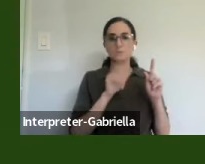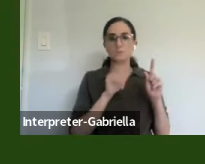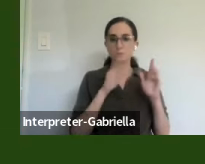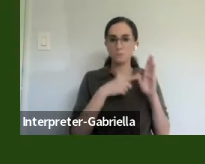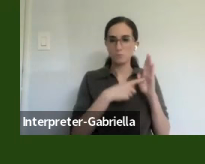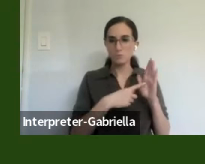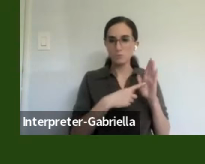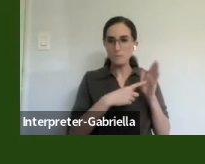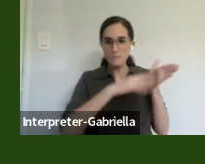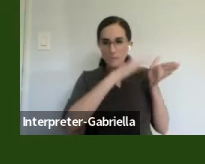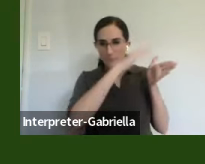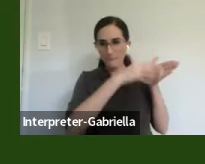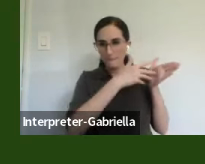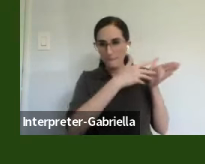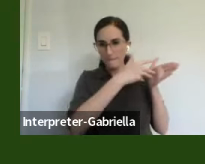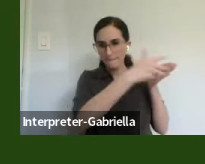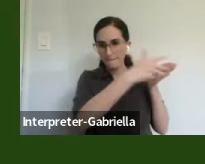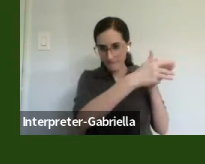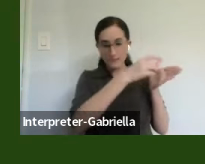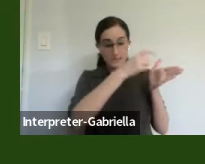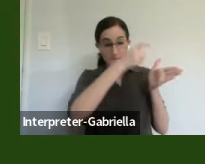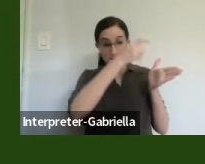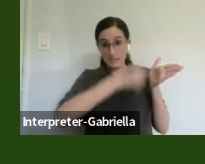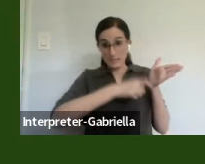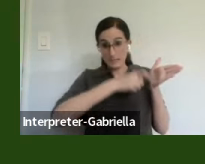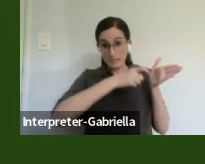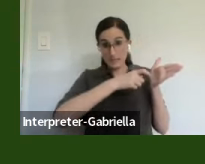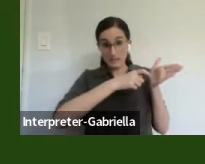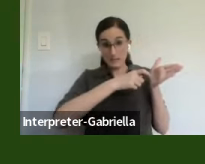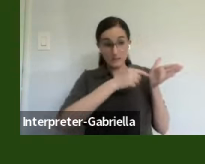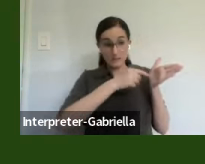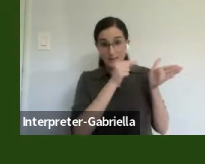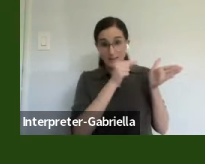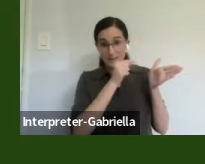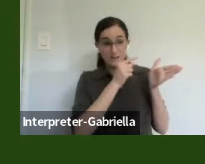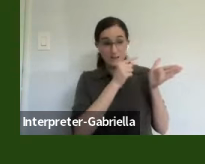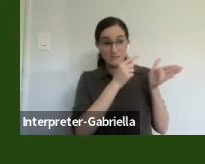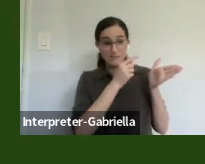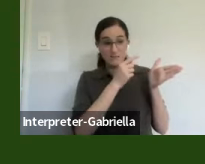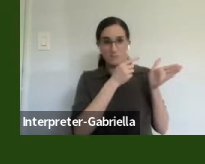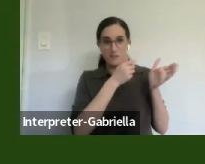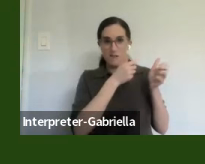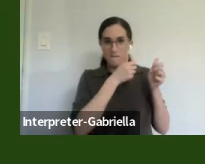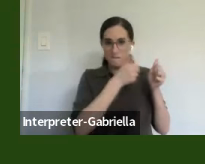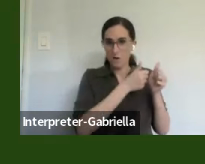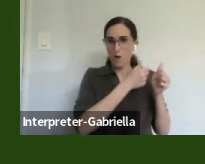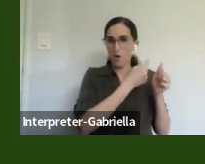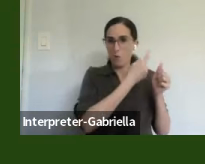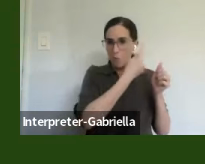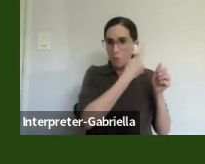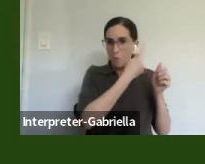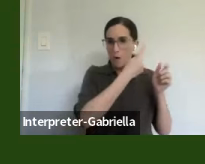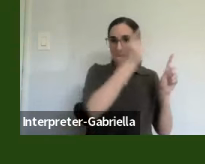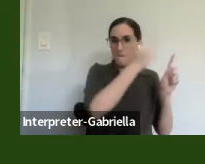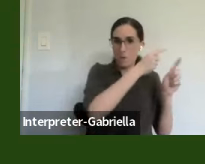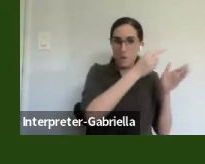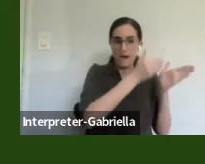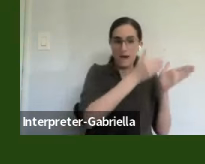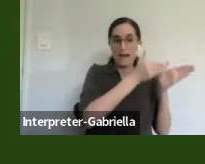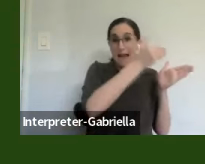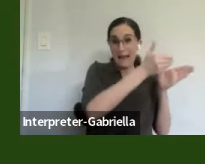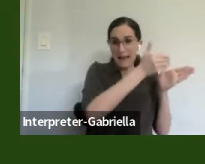each column has one of these bullets. Dentro de un par de diapositivos van a ver